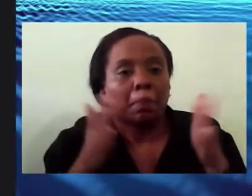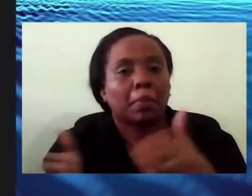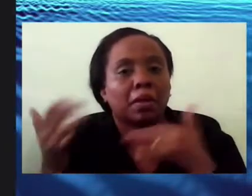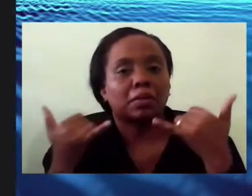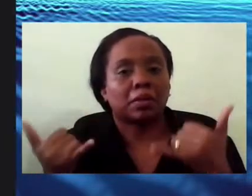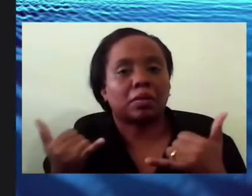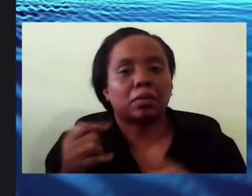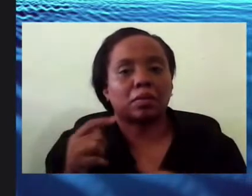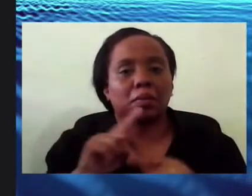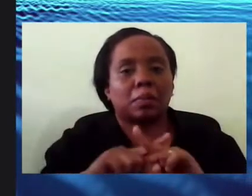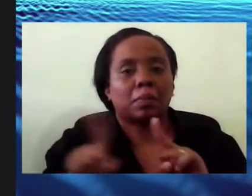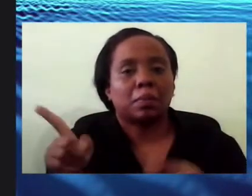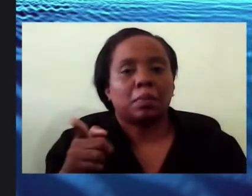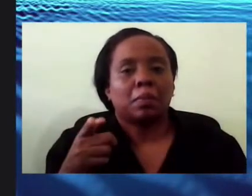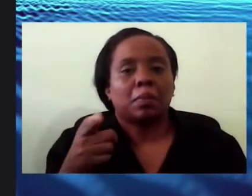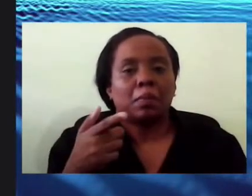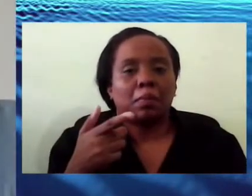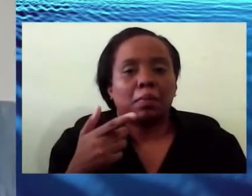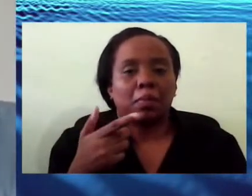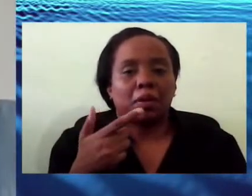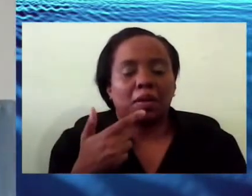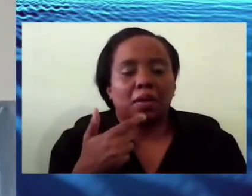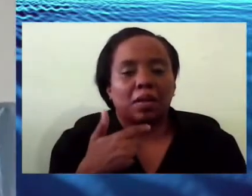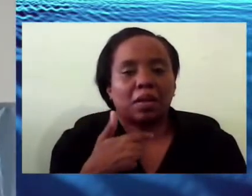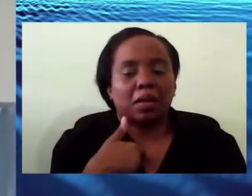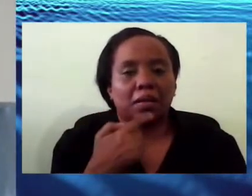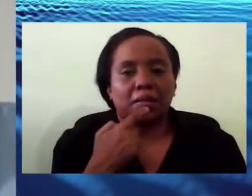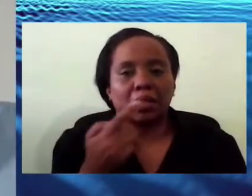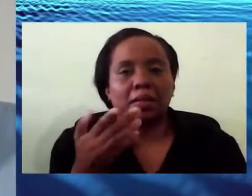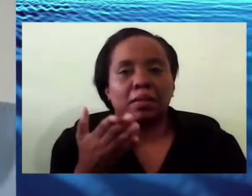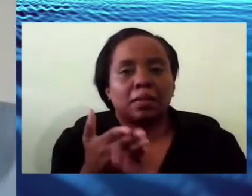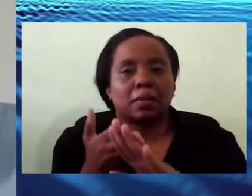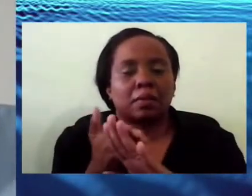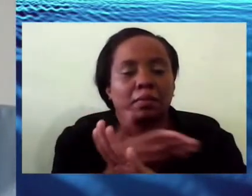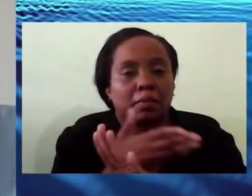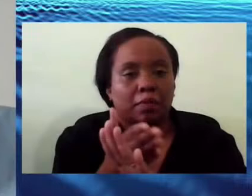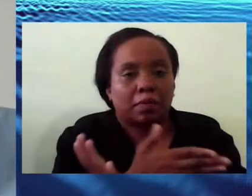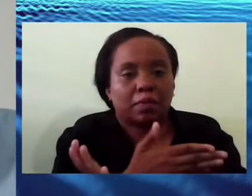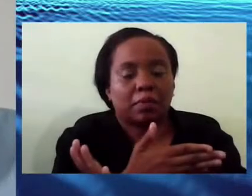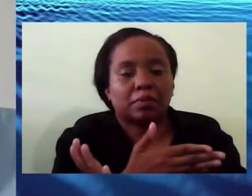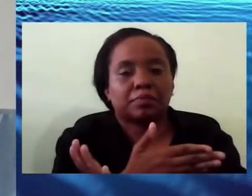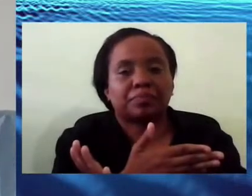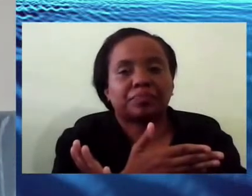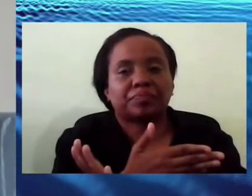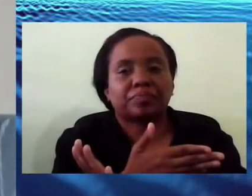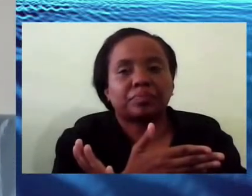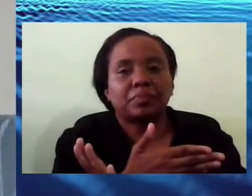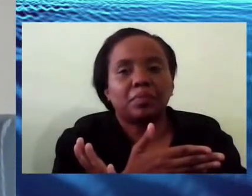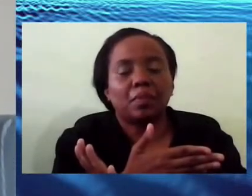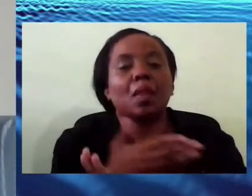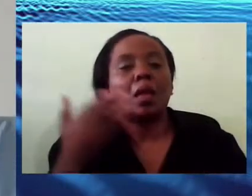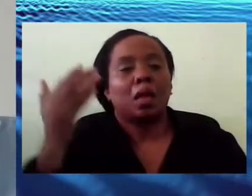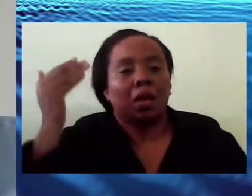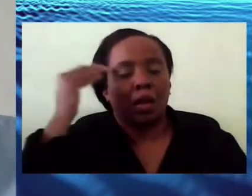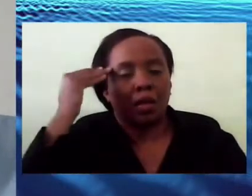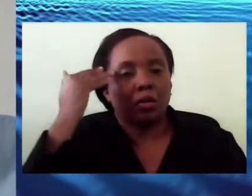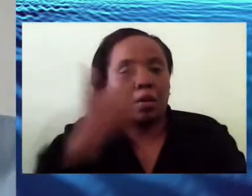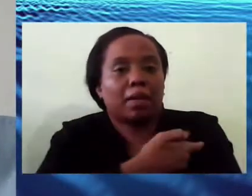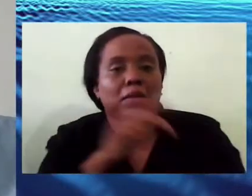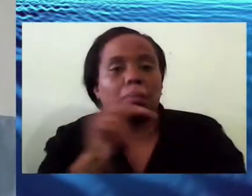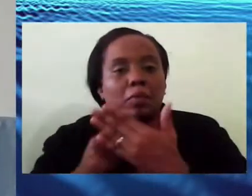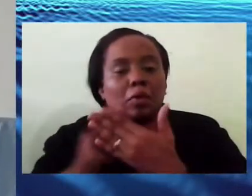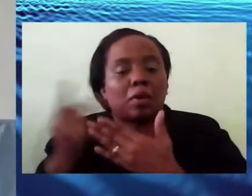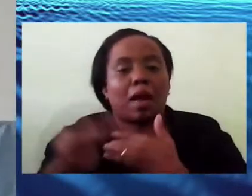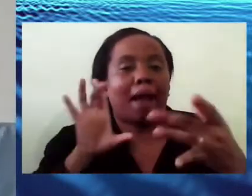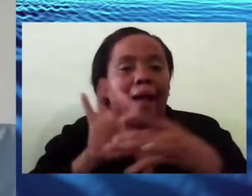said on earlier press conferences, that although this obviously is connected to the Ministry of Health and Wellness,